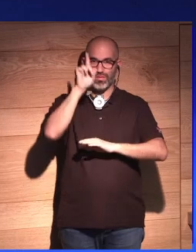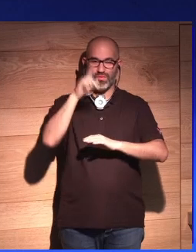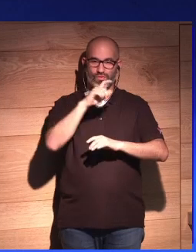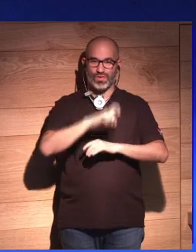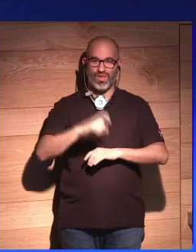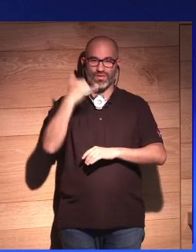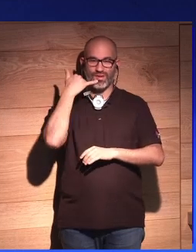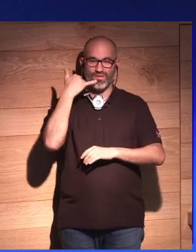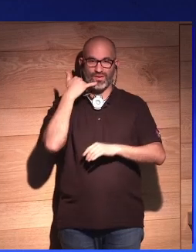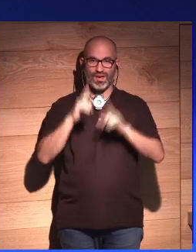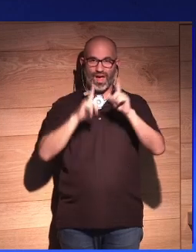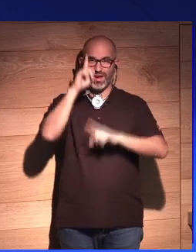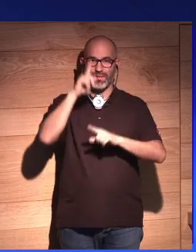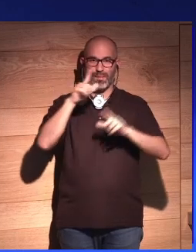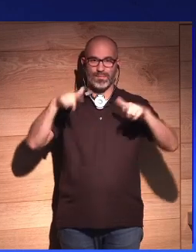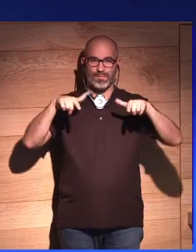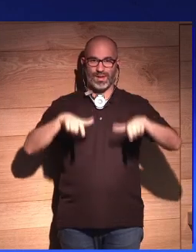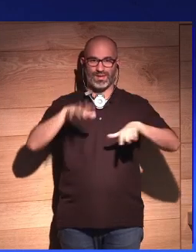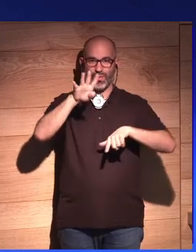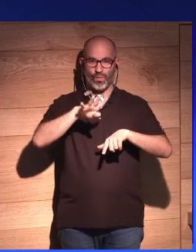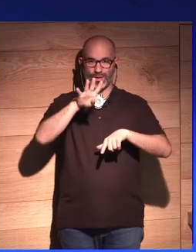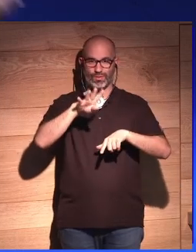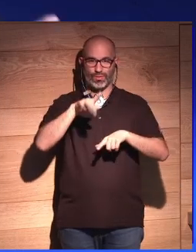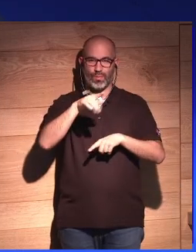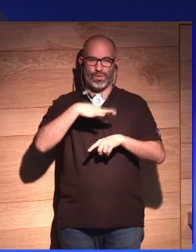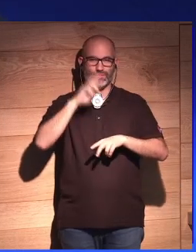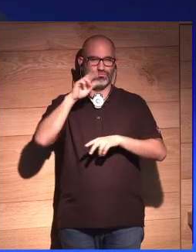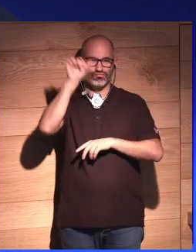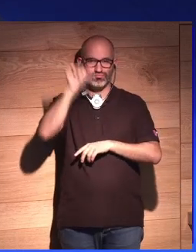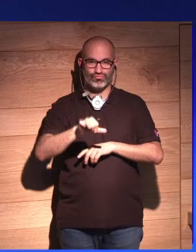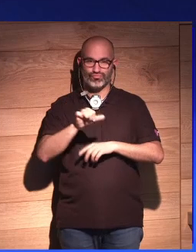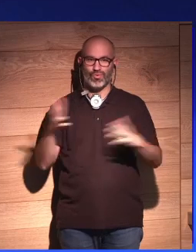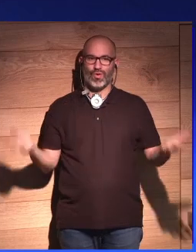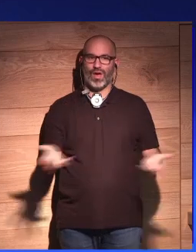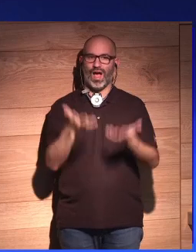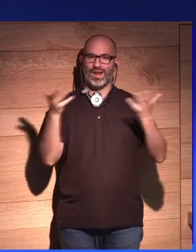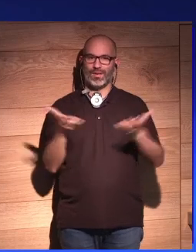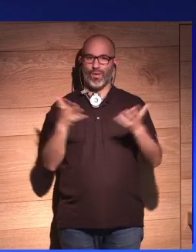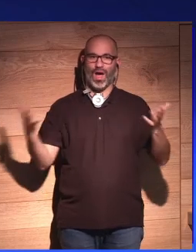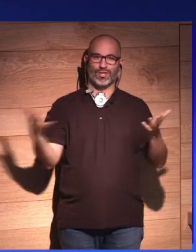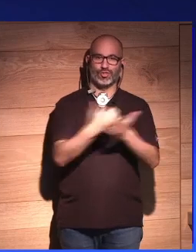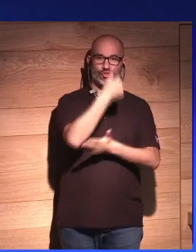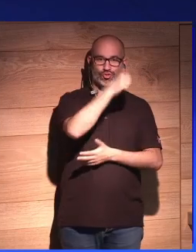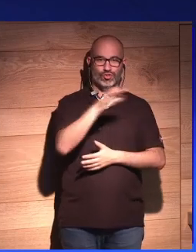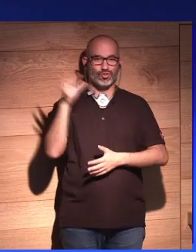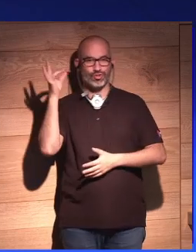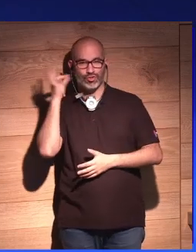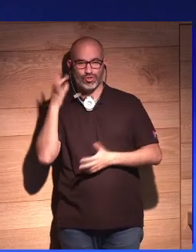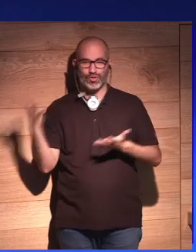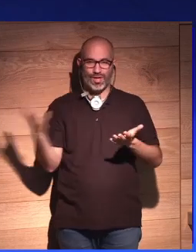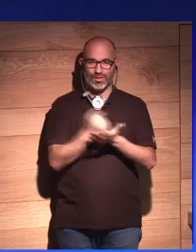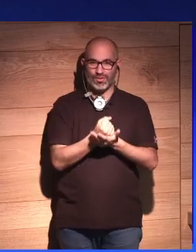I encourage you to see the virtual reality exhibition on the 4th floor of this building. And I encourage